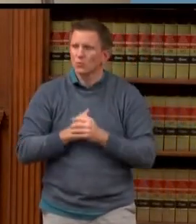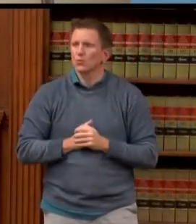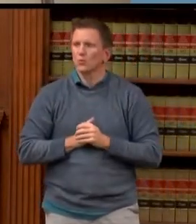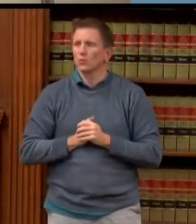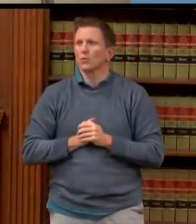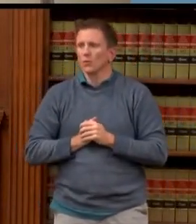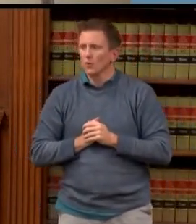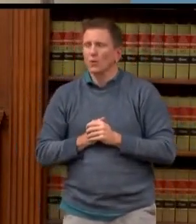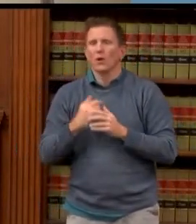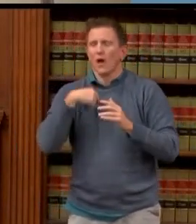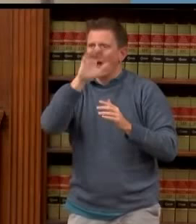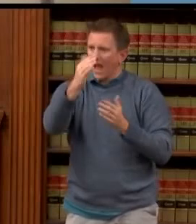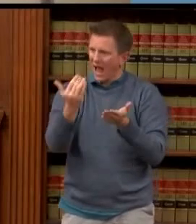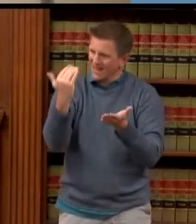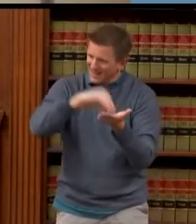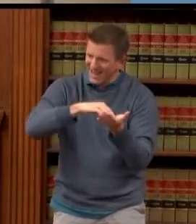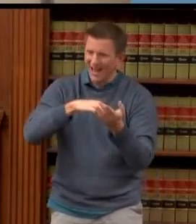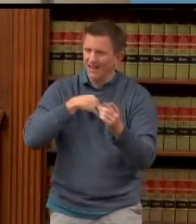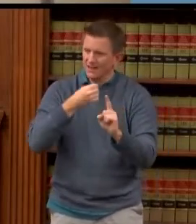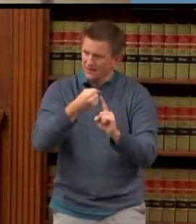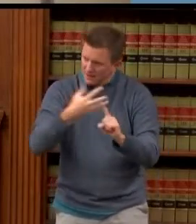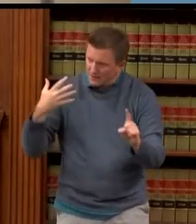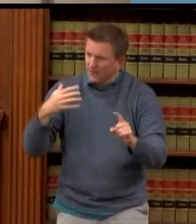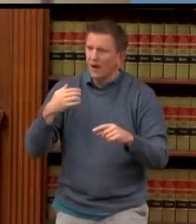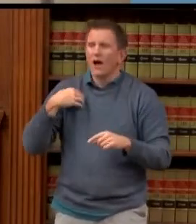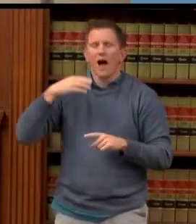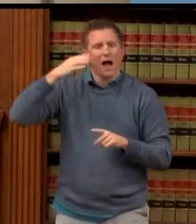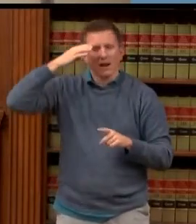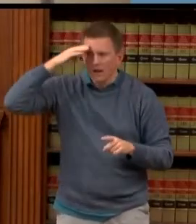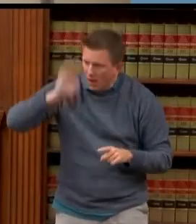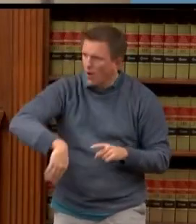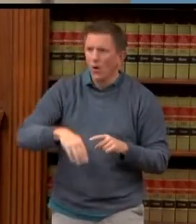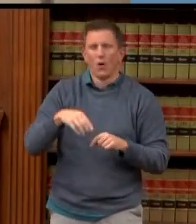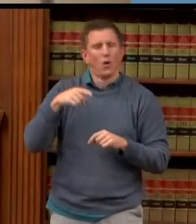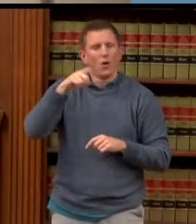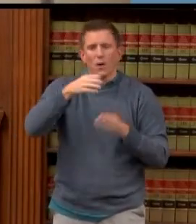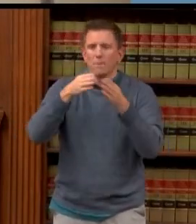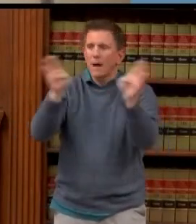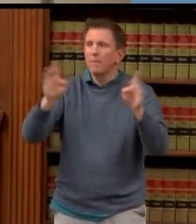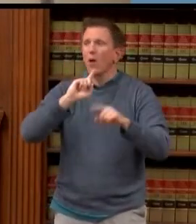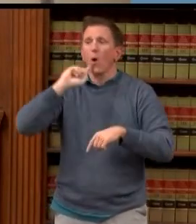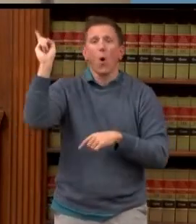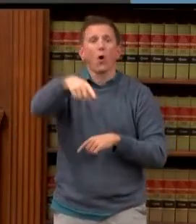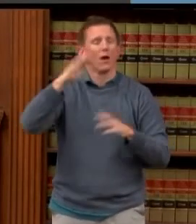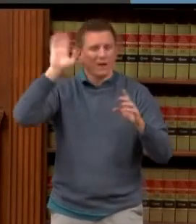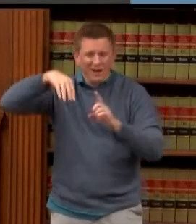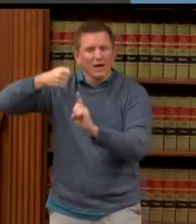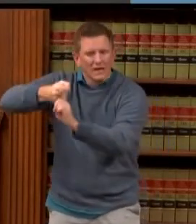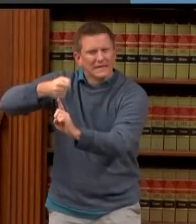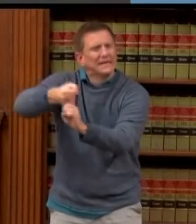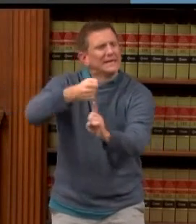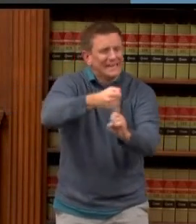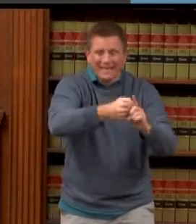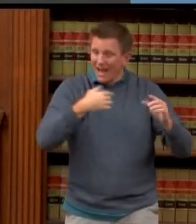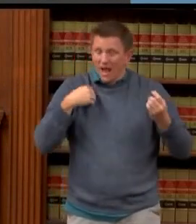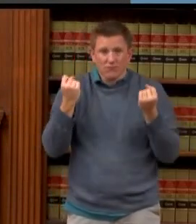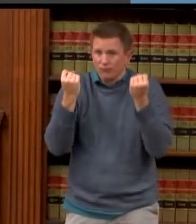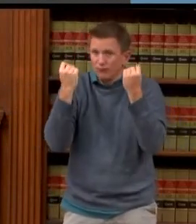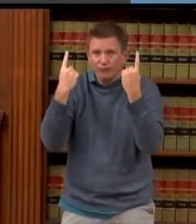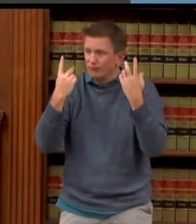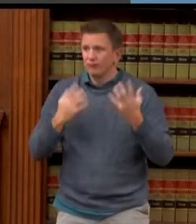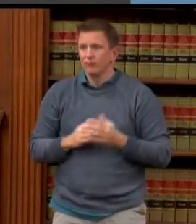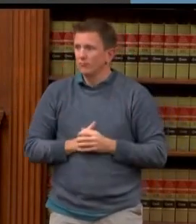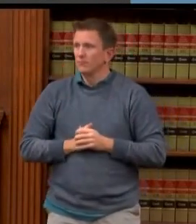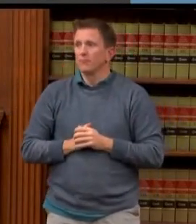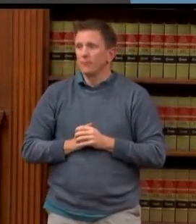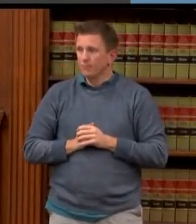the impacts that public health orders have on everyone. Sorry, I did remember my second question. What proof do you guys have that enacting